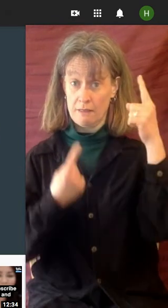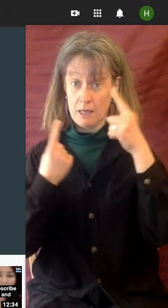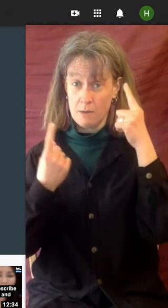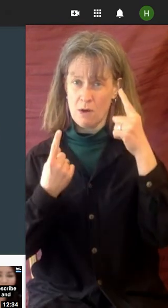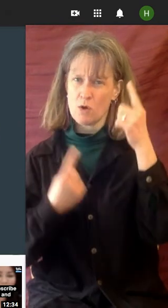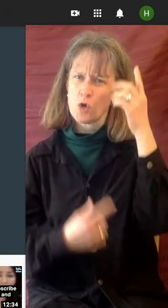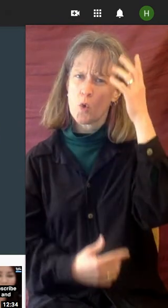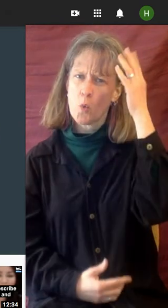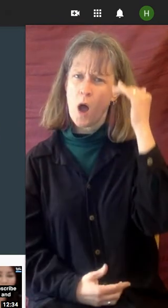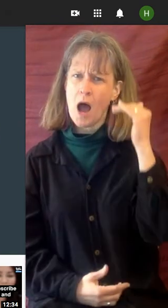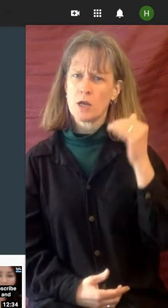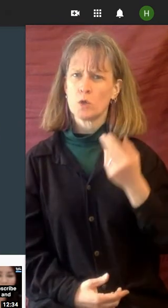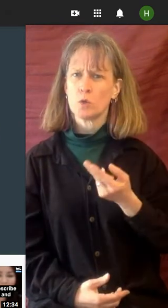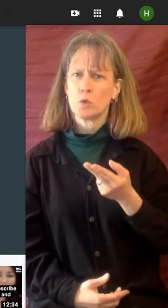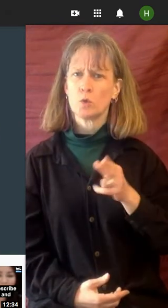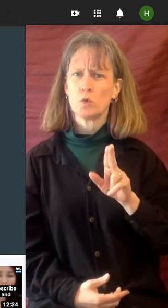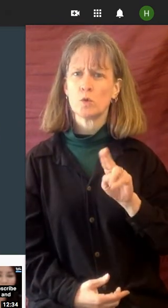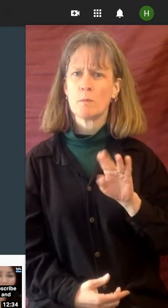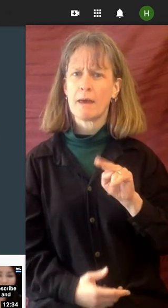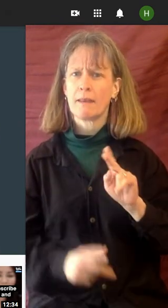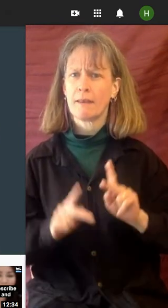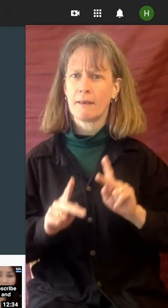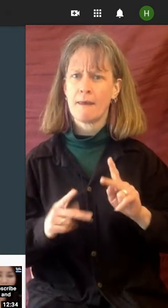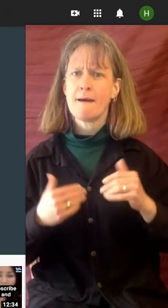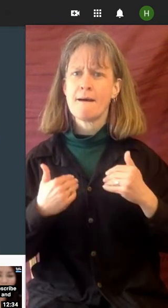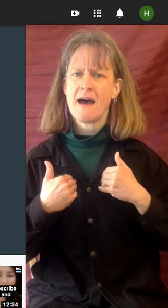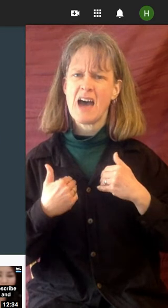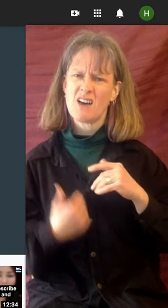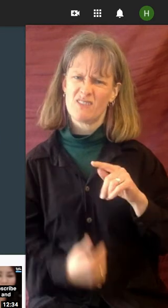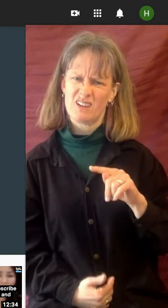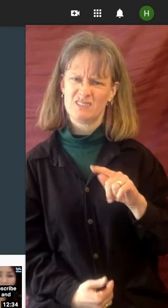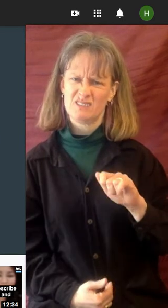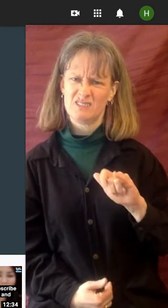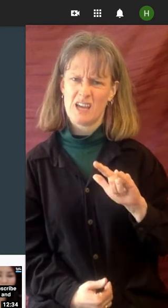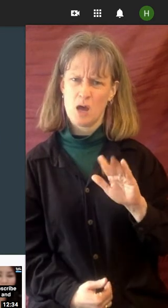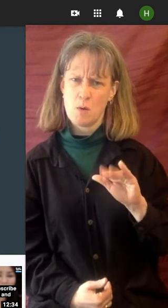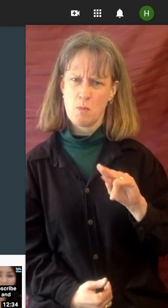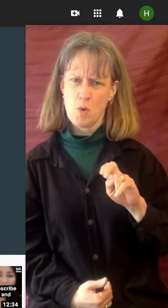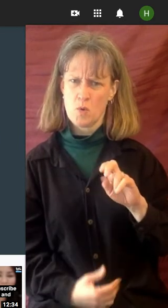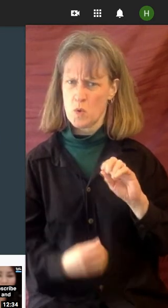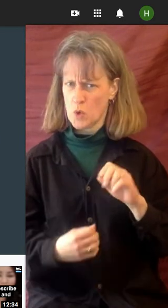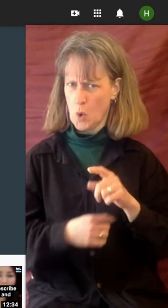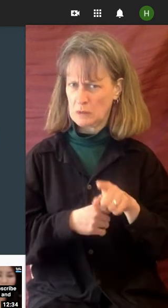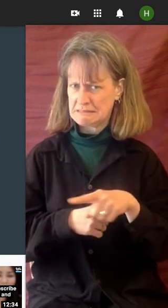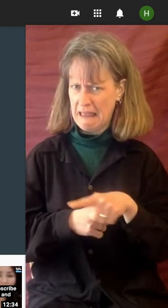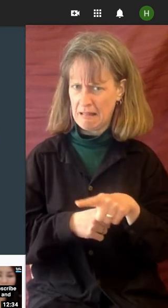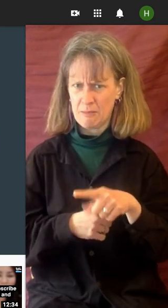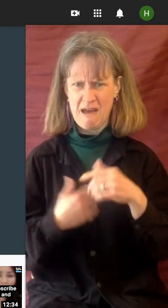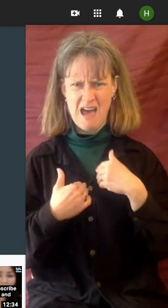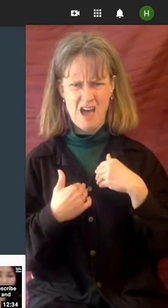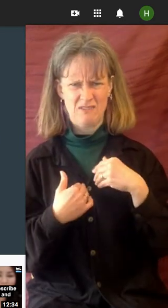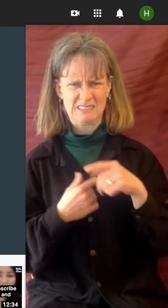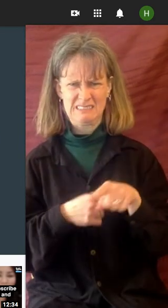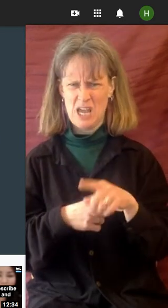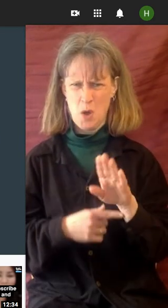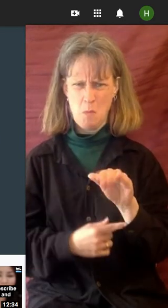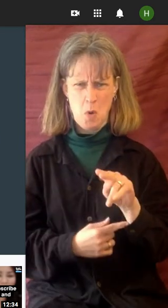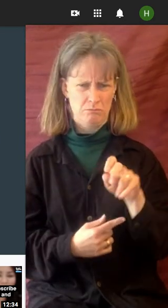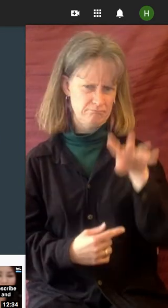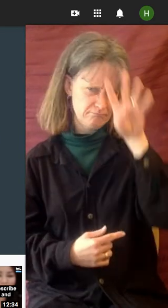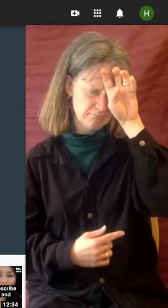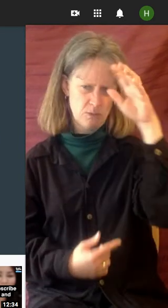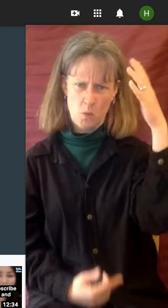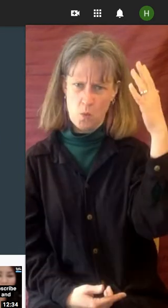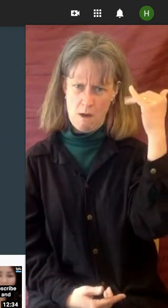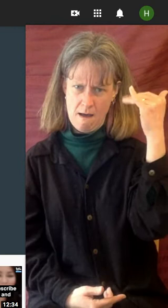tailbone? Why is that? So I'm going to go through 6 pieces